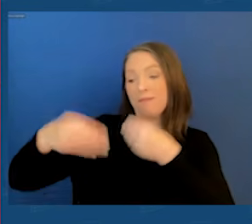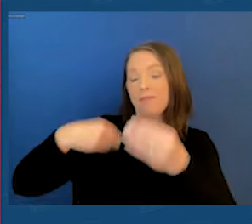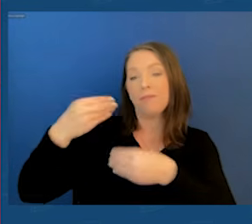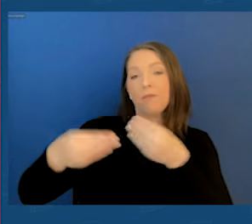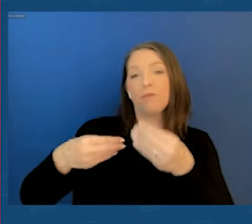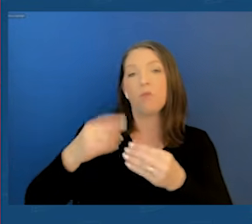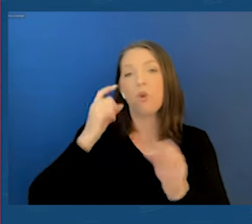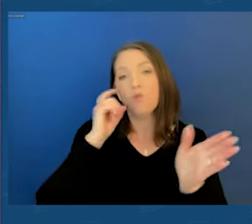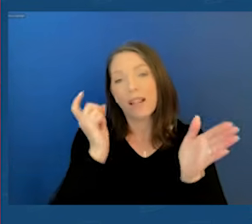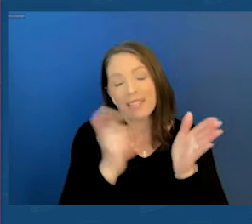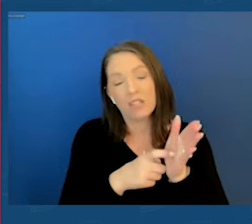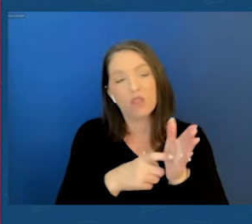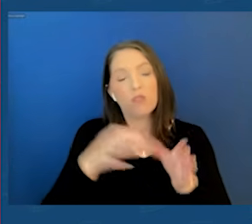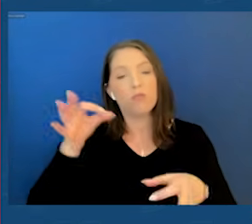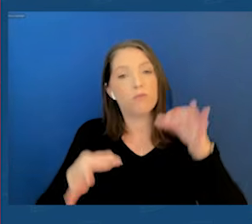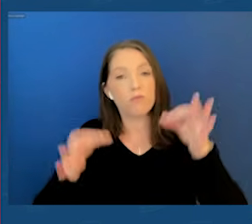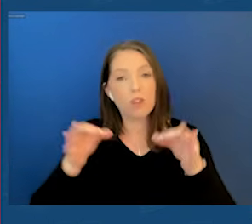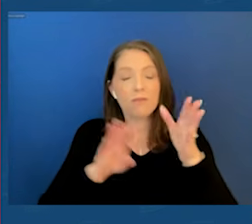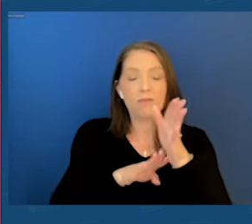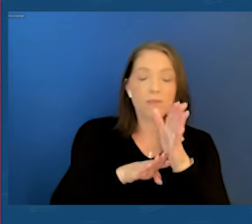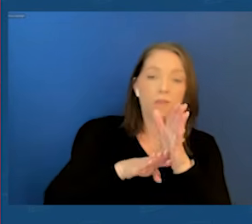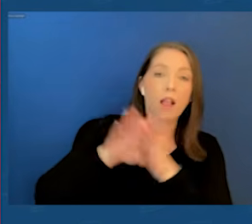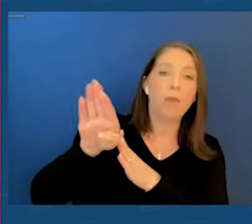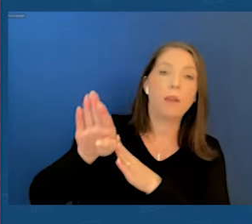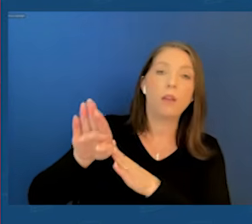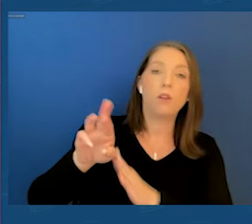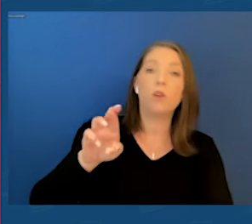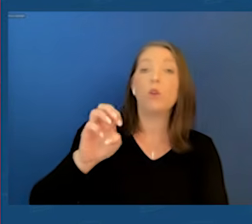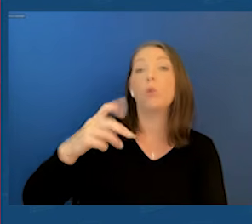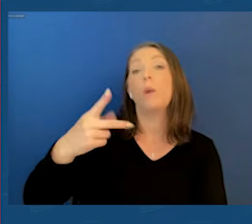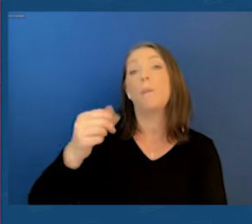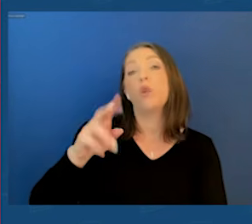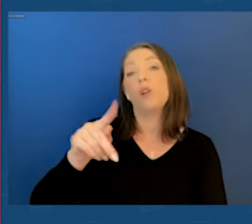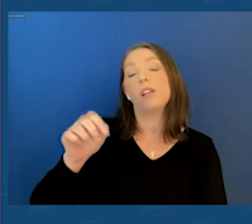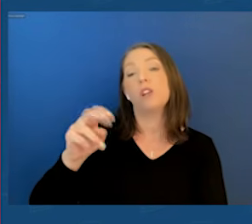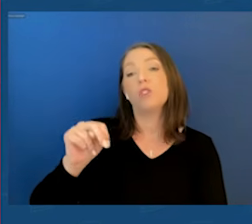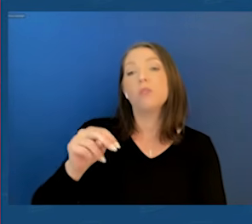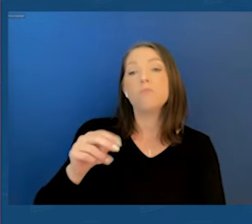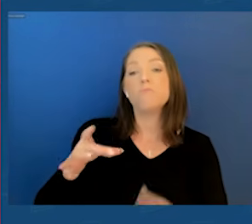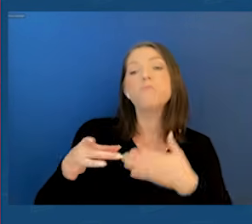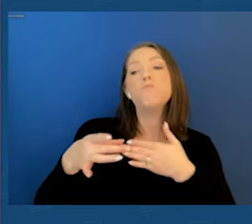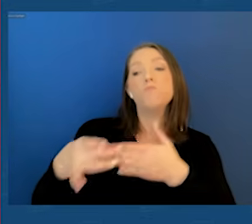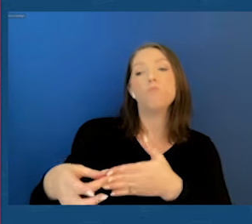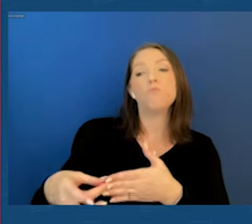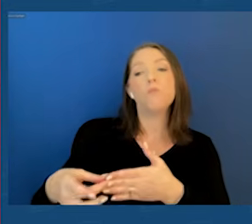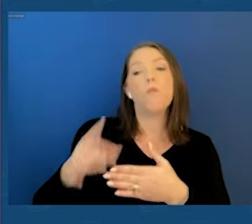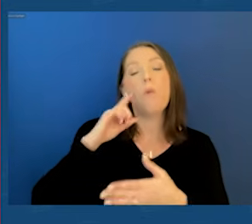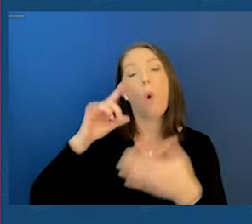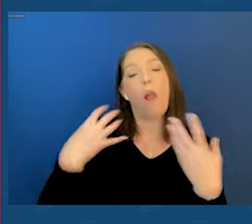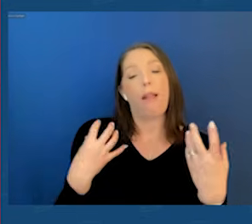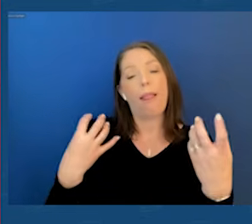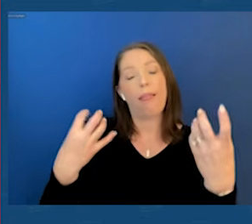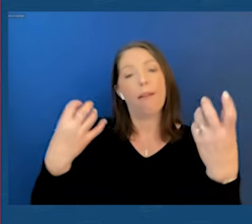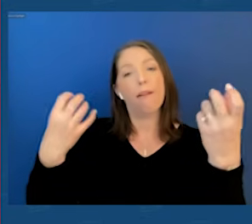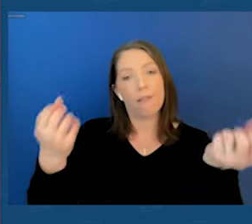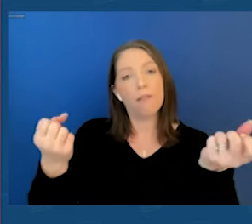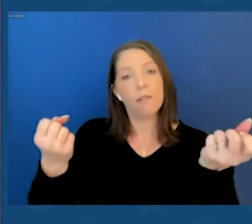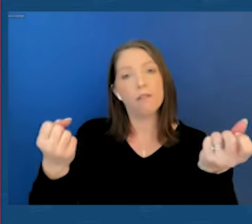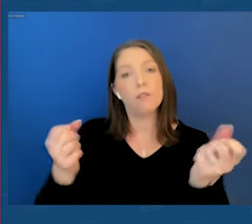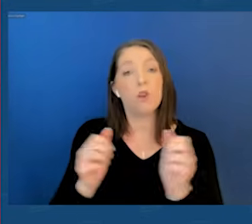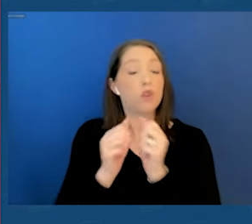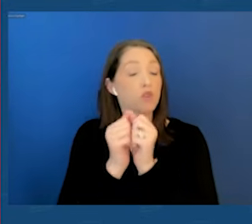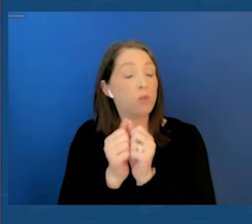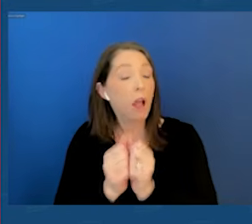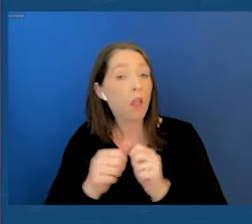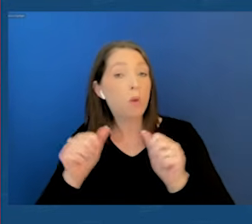development. That reparations represents a roadmap to healing, and together we can be a legacy, we can be